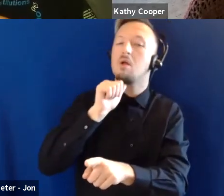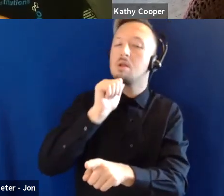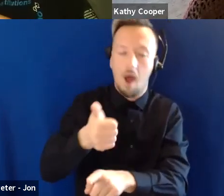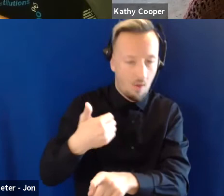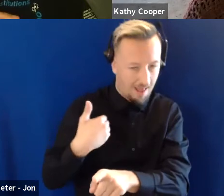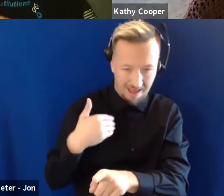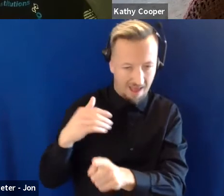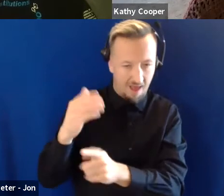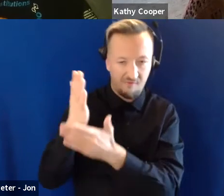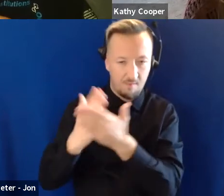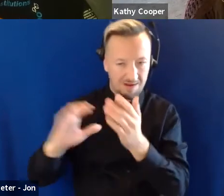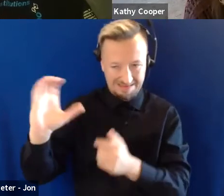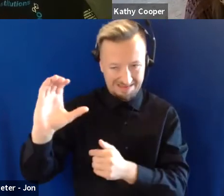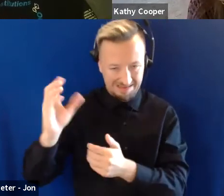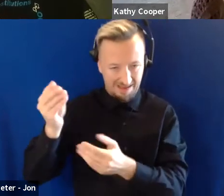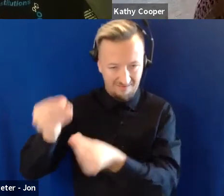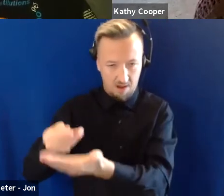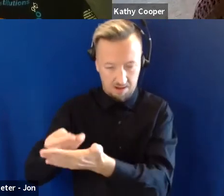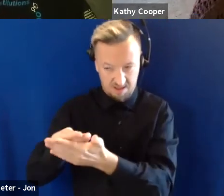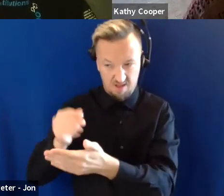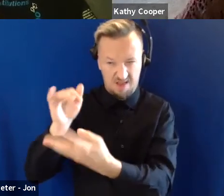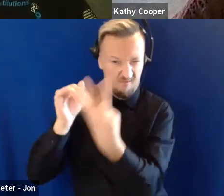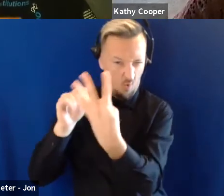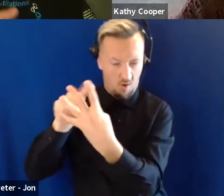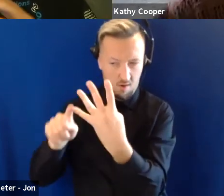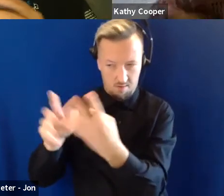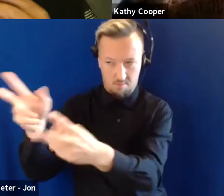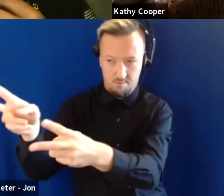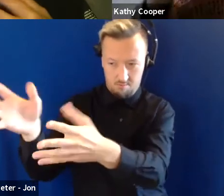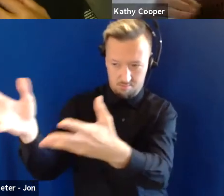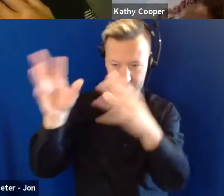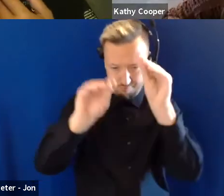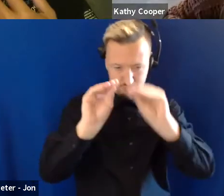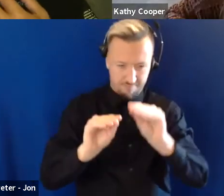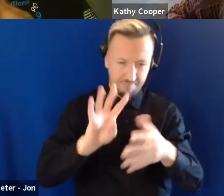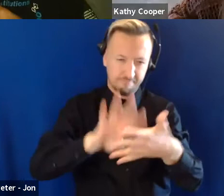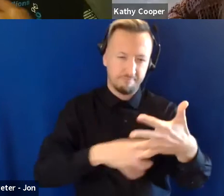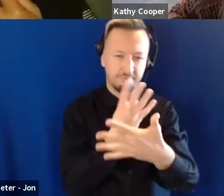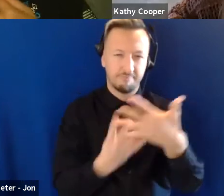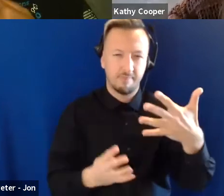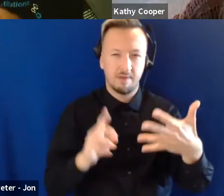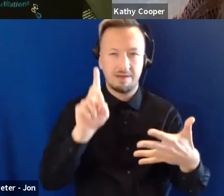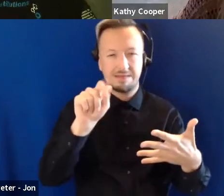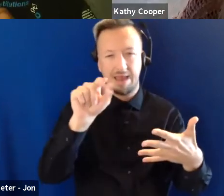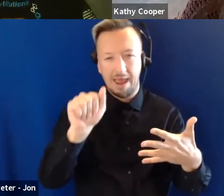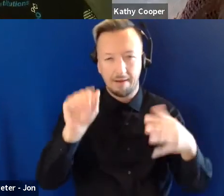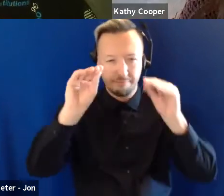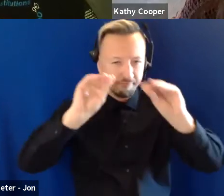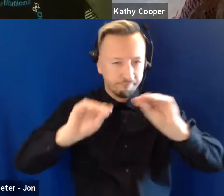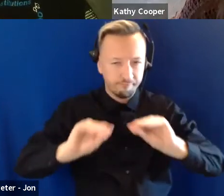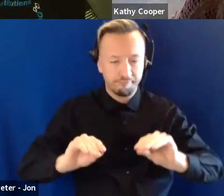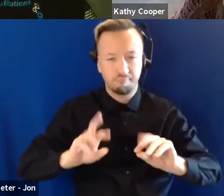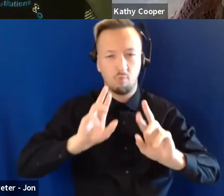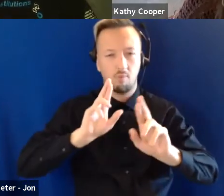those, and they put it all together in a spreadsheet and then put in the data elements into the report.